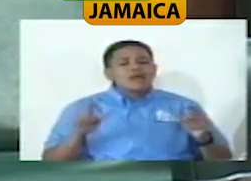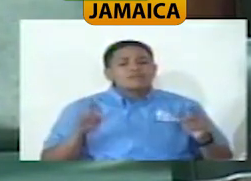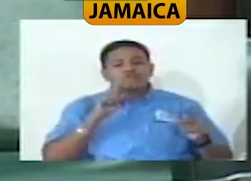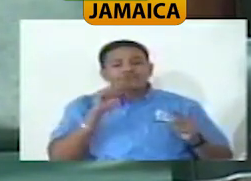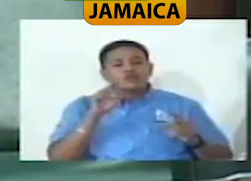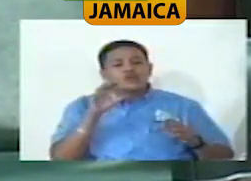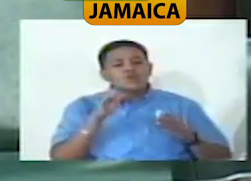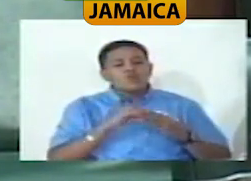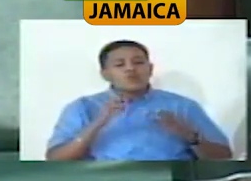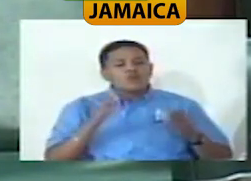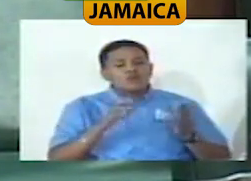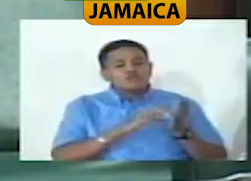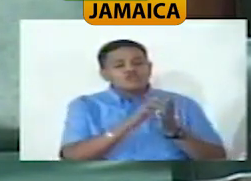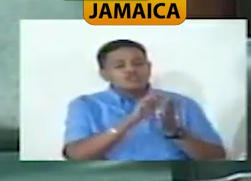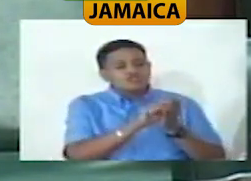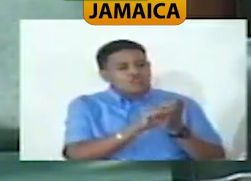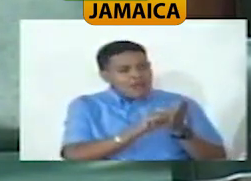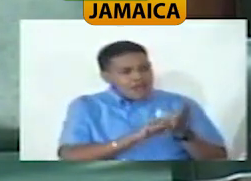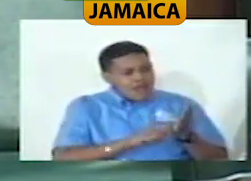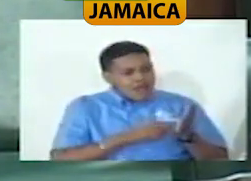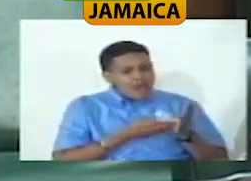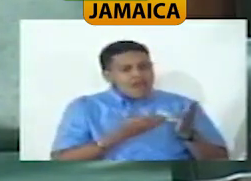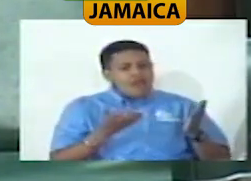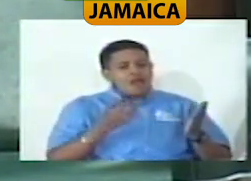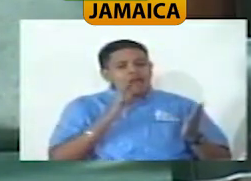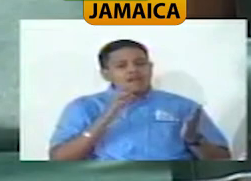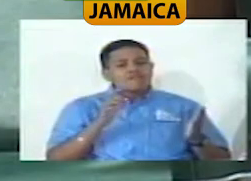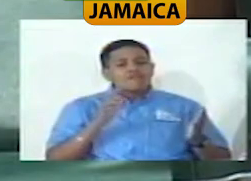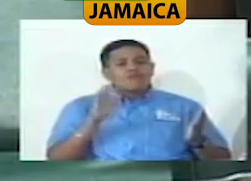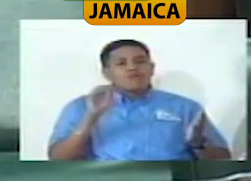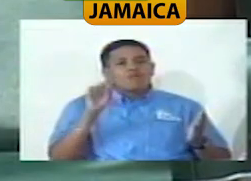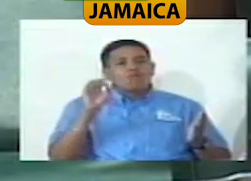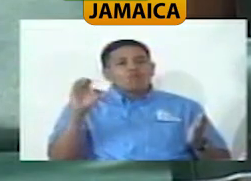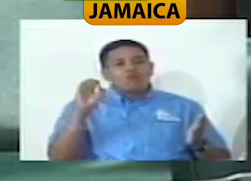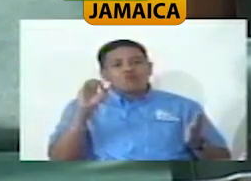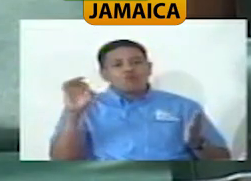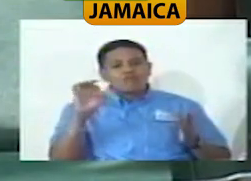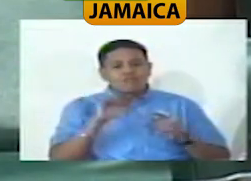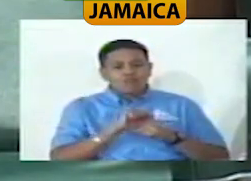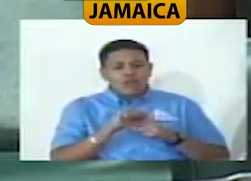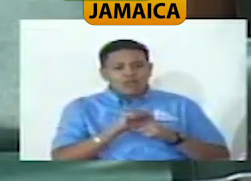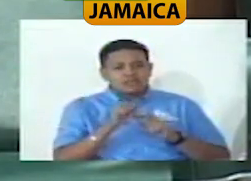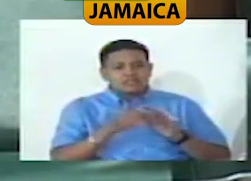including the drafting of codes of practice